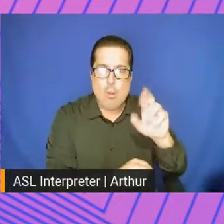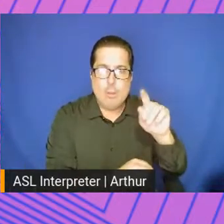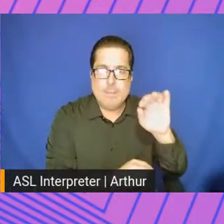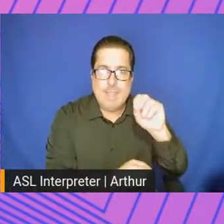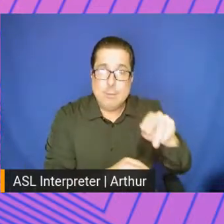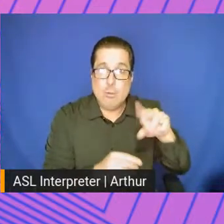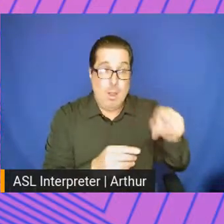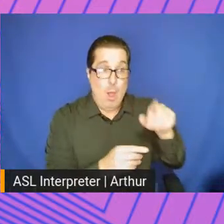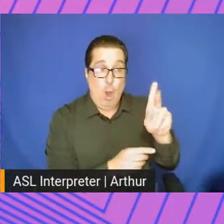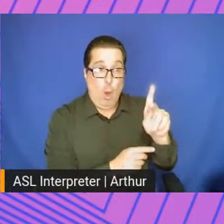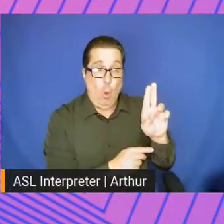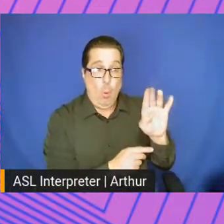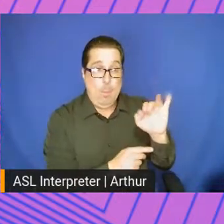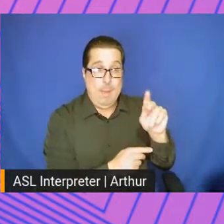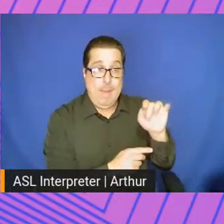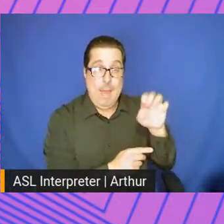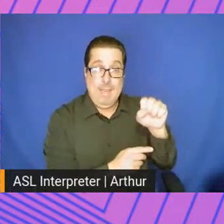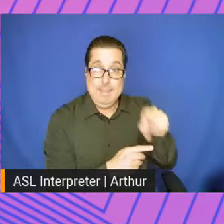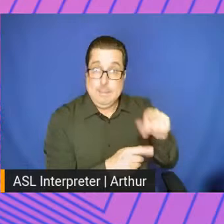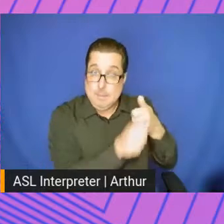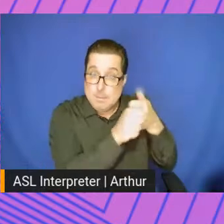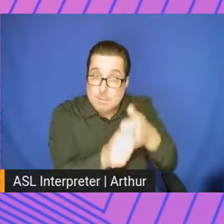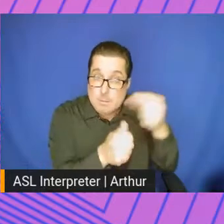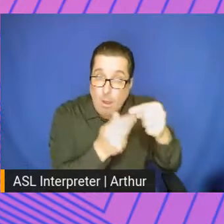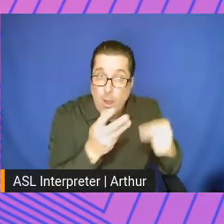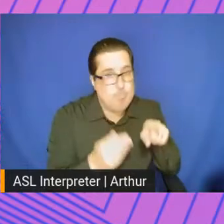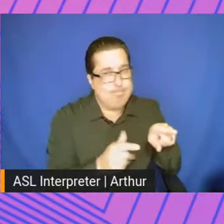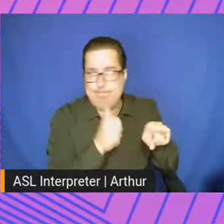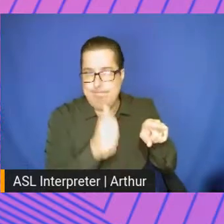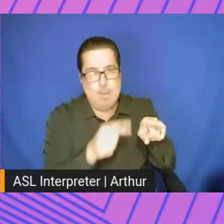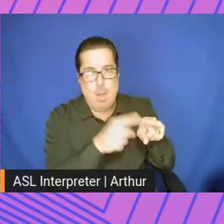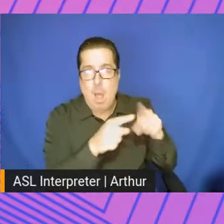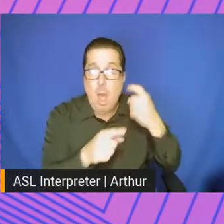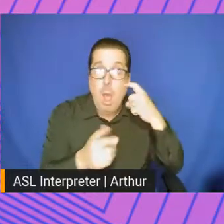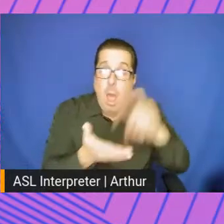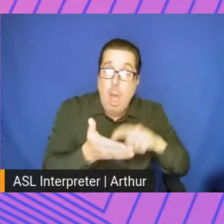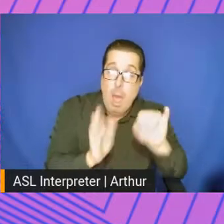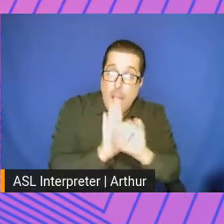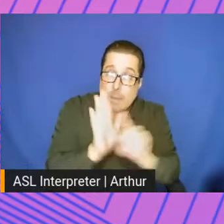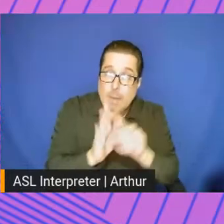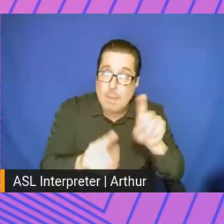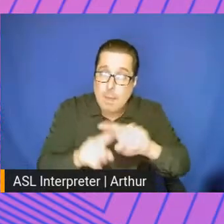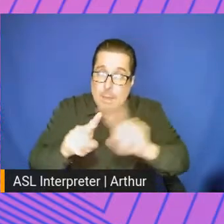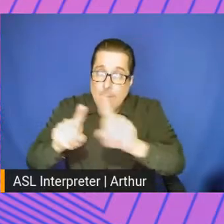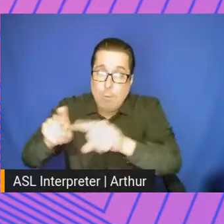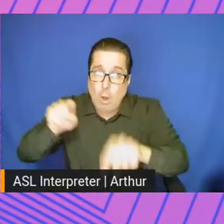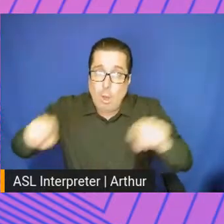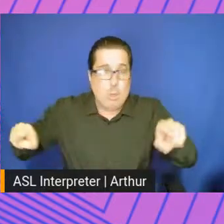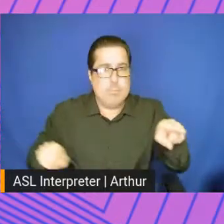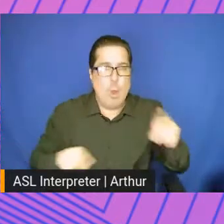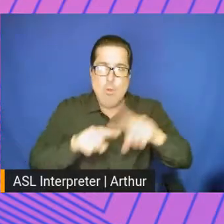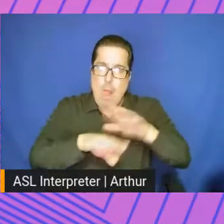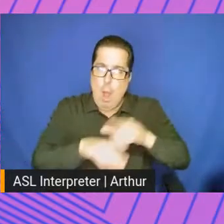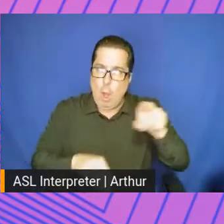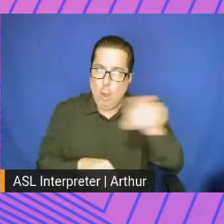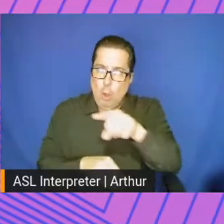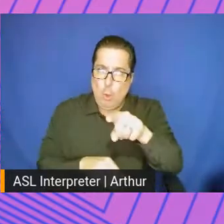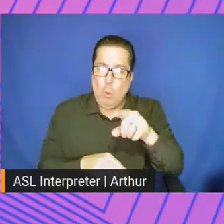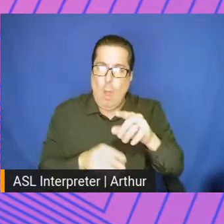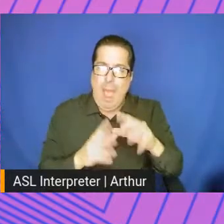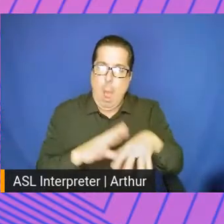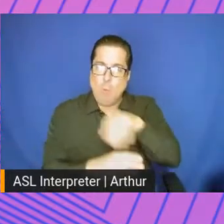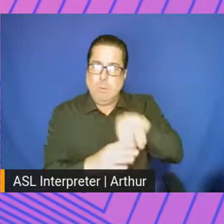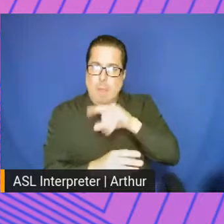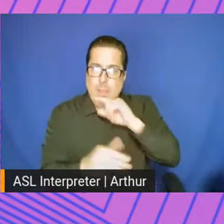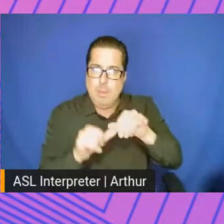actually keeping track of different identities. So it relies on you essentially doing that outside of the system and then essentially mapping